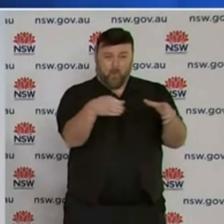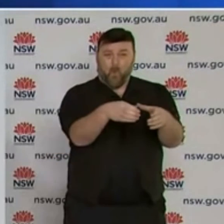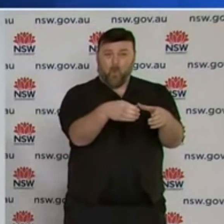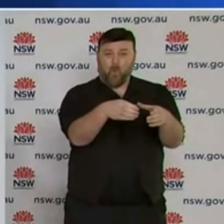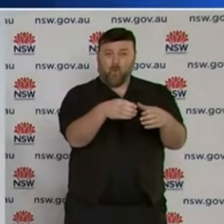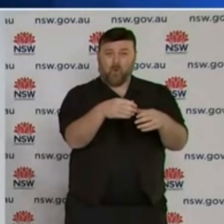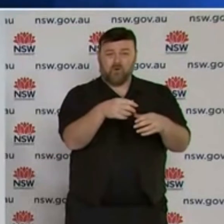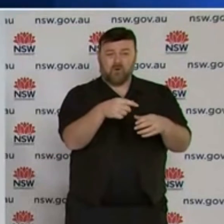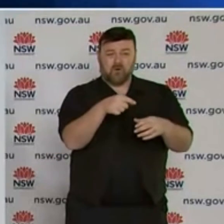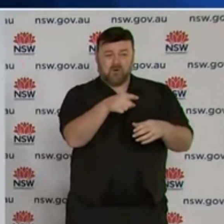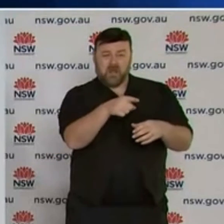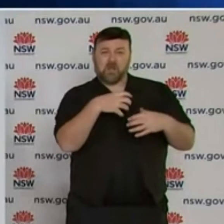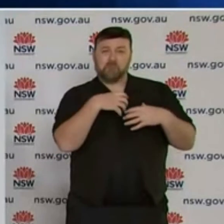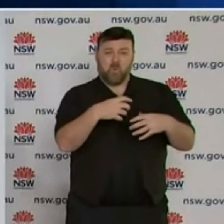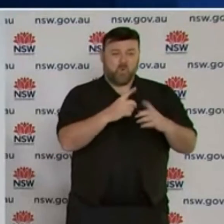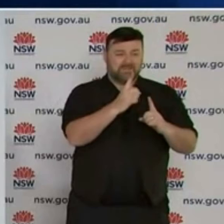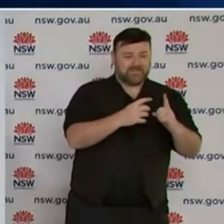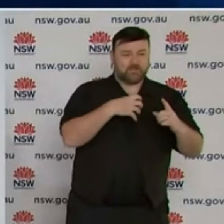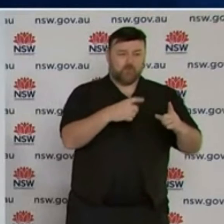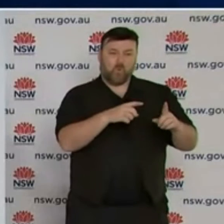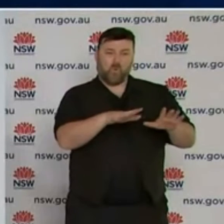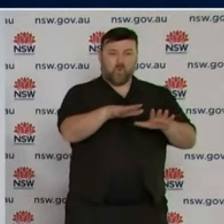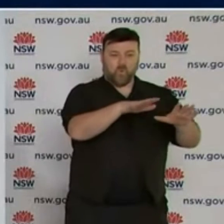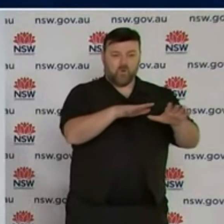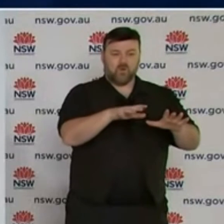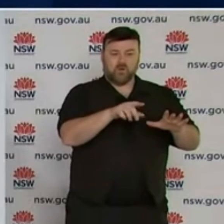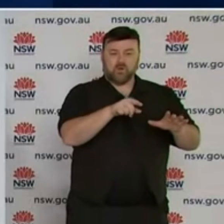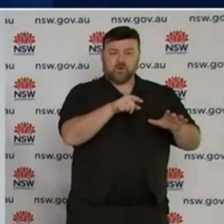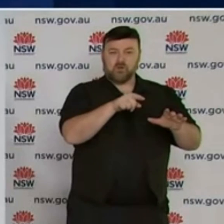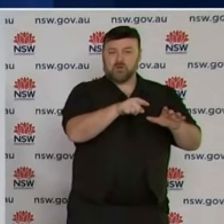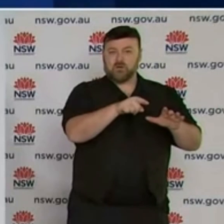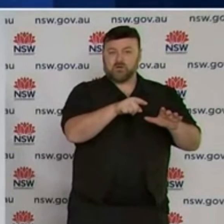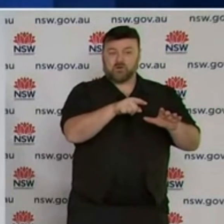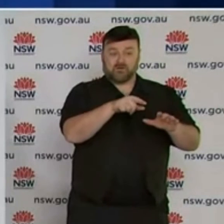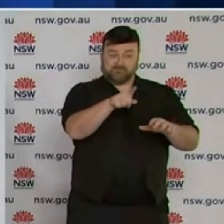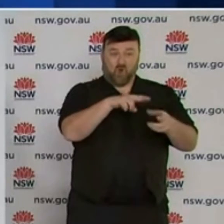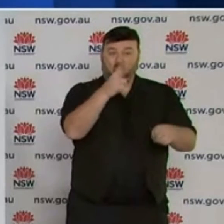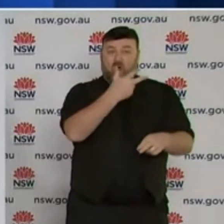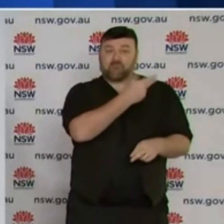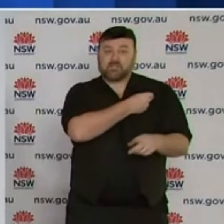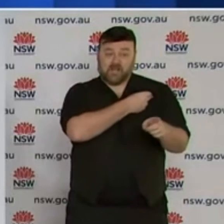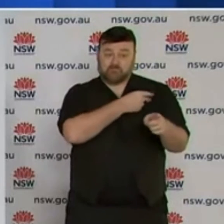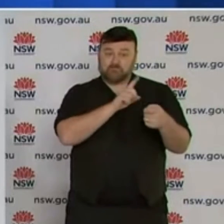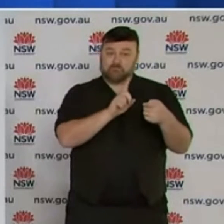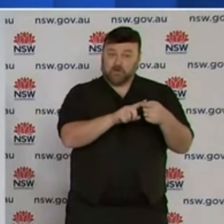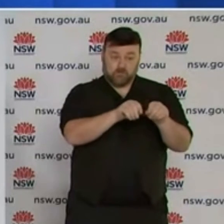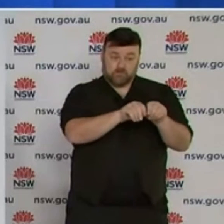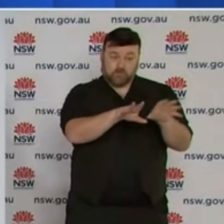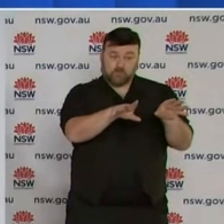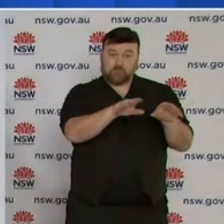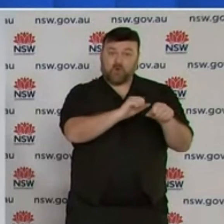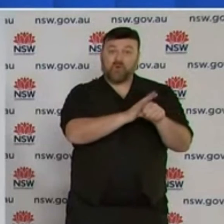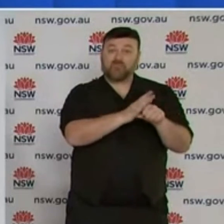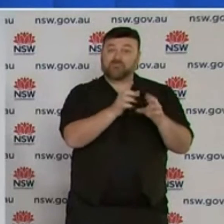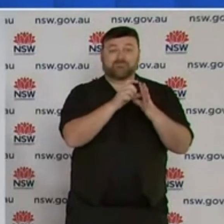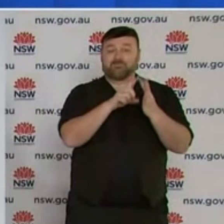more homogenous and much more urbanised and had high vaccination rates, even that population is seeing the